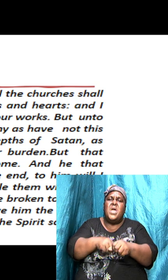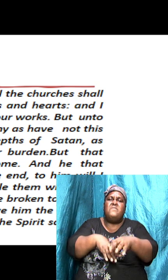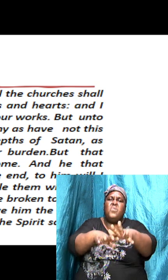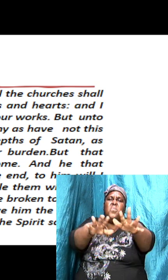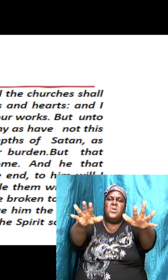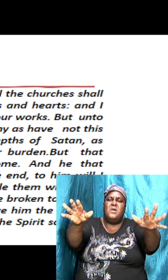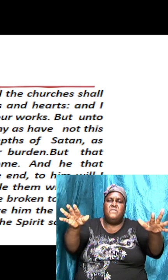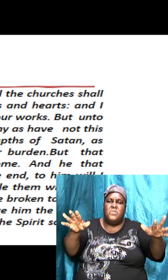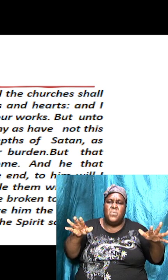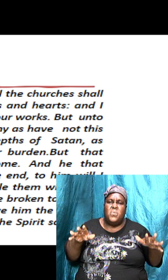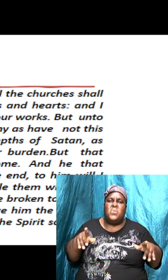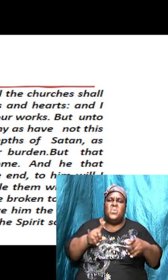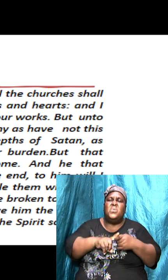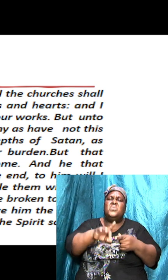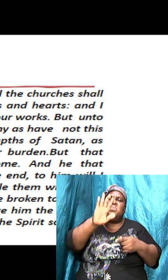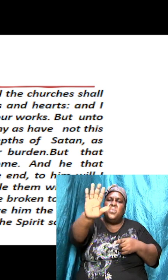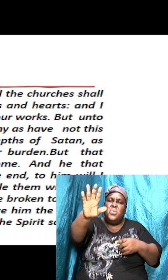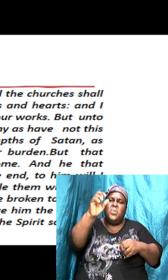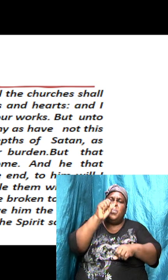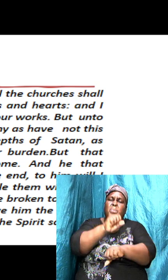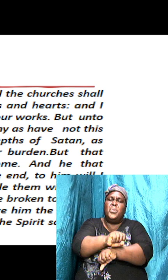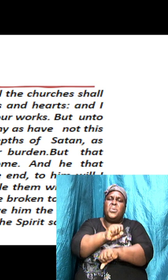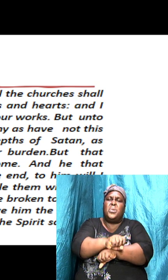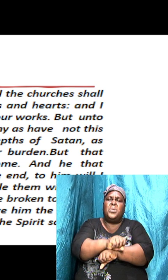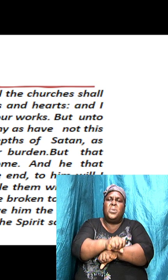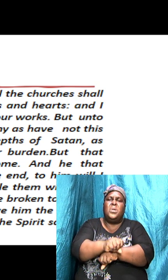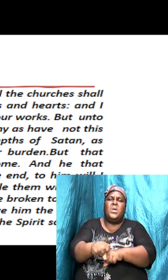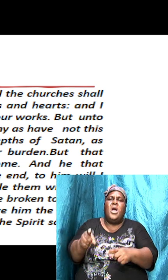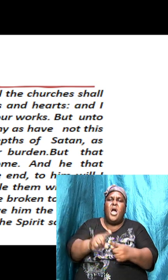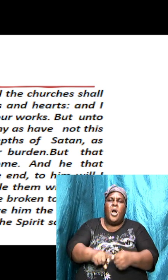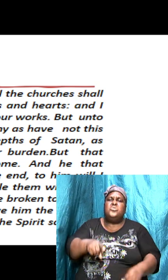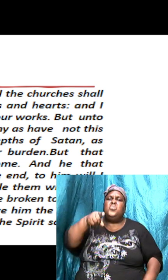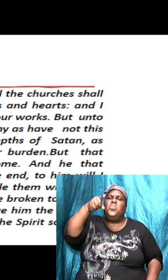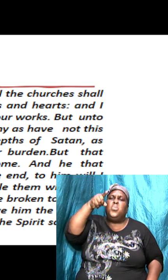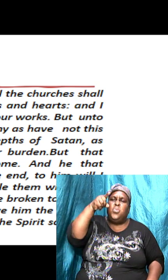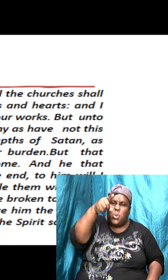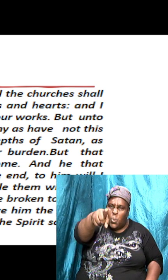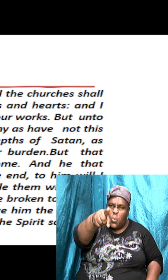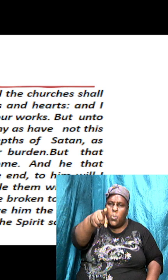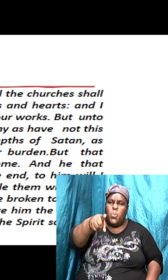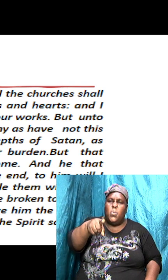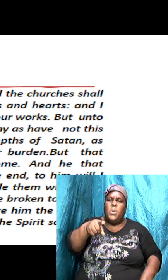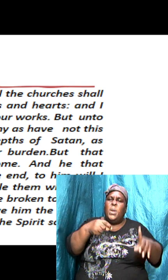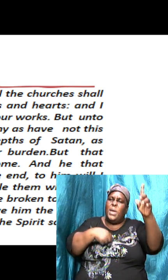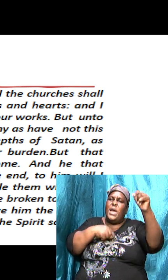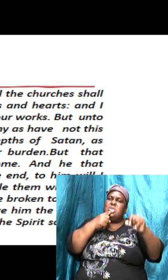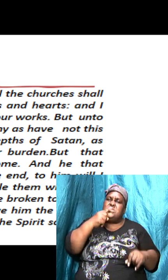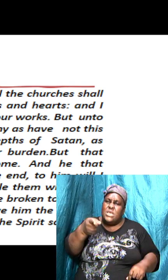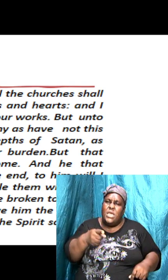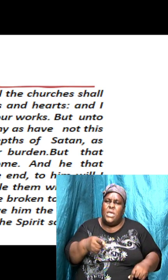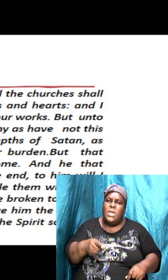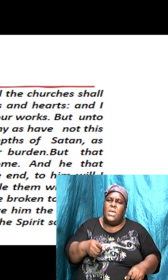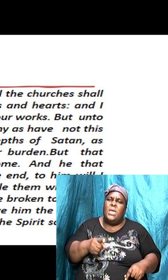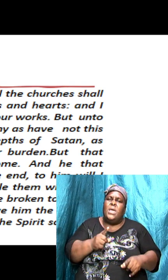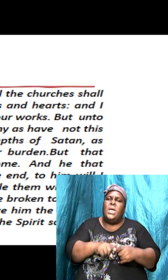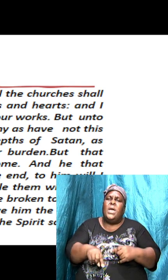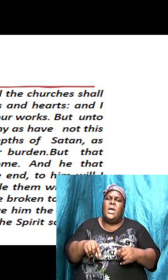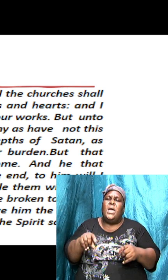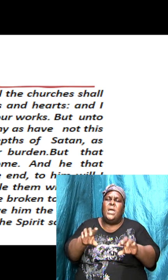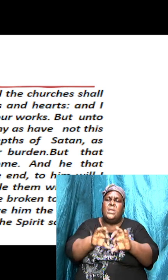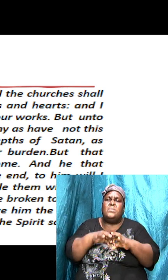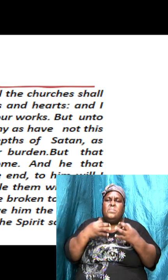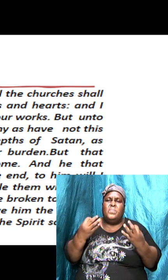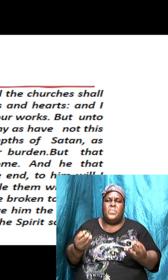you according to your works. But unto you I say, and unto the rest in